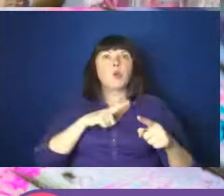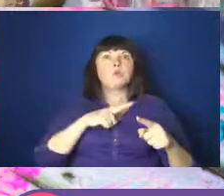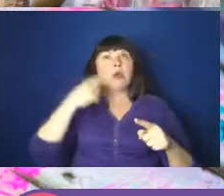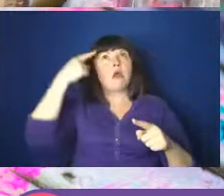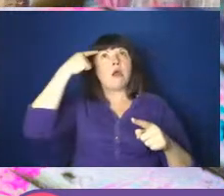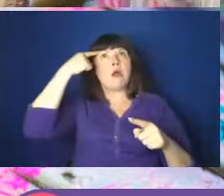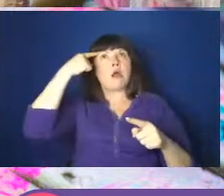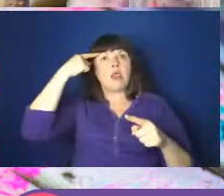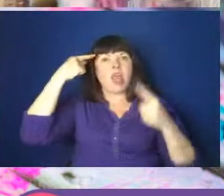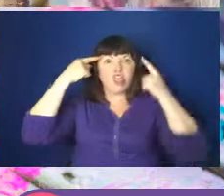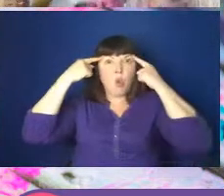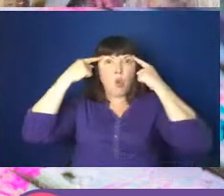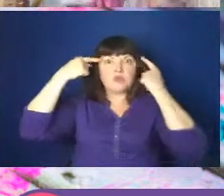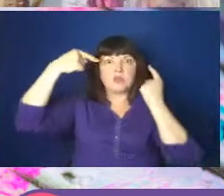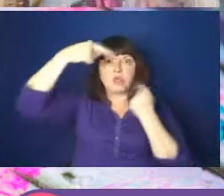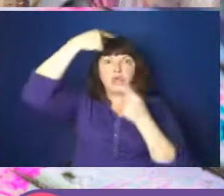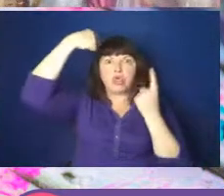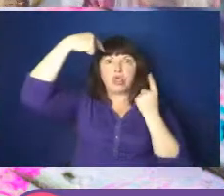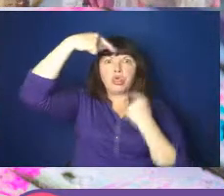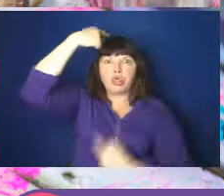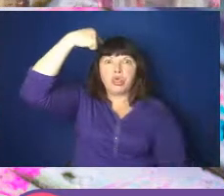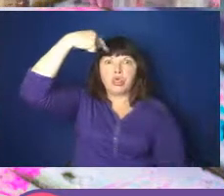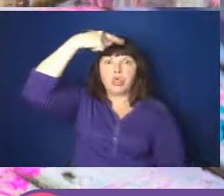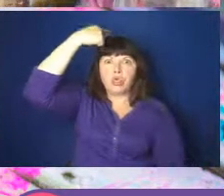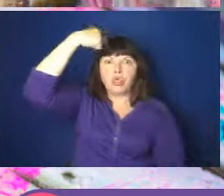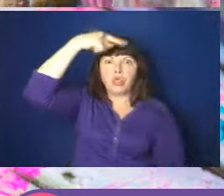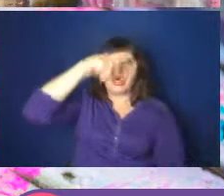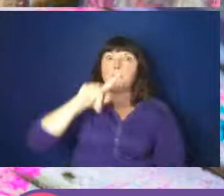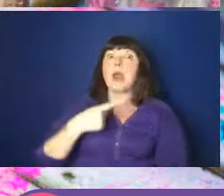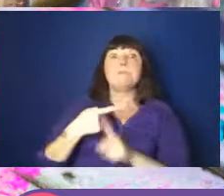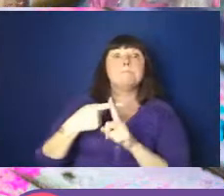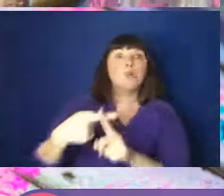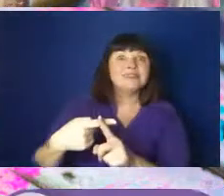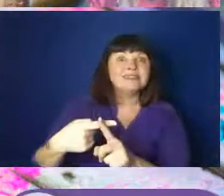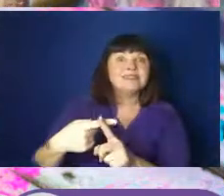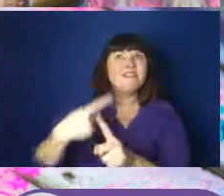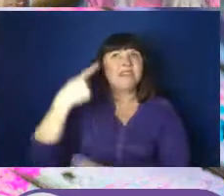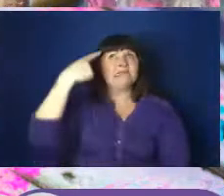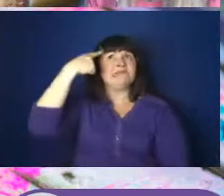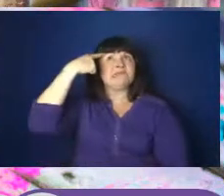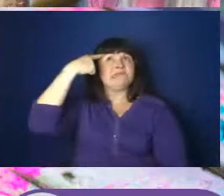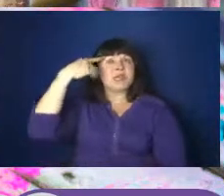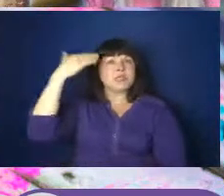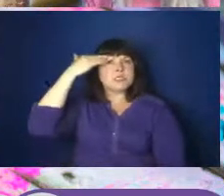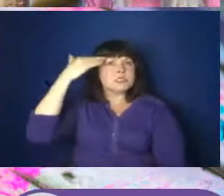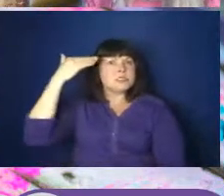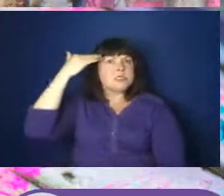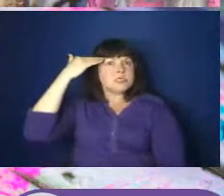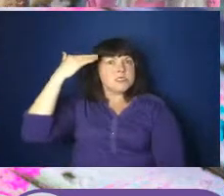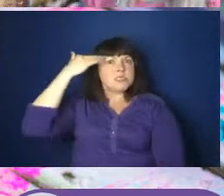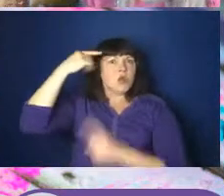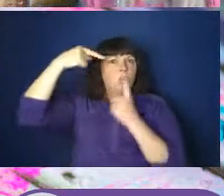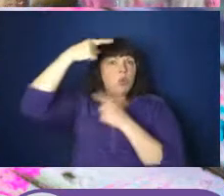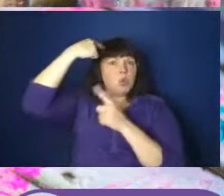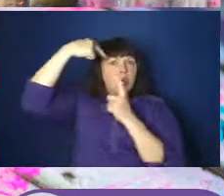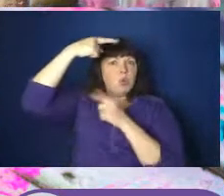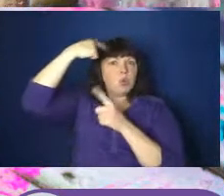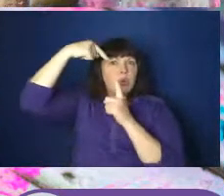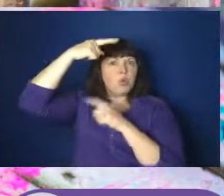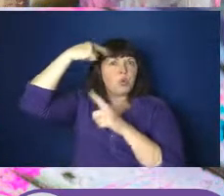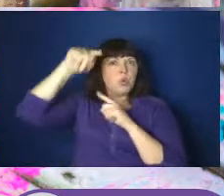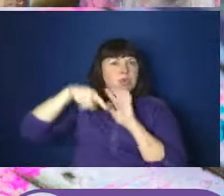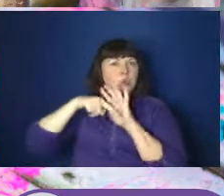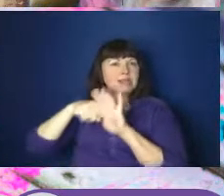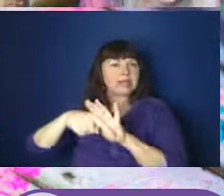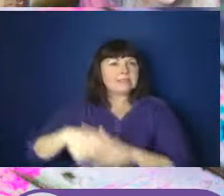head, but actually these are positive things that are going round. So sometimes repeating like a positive mantra or something can be a really good thing to